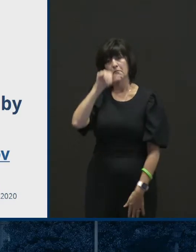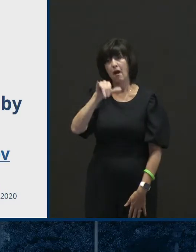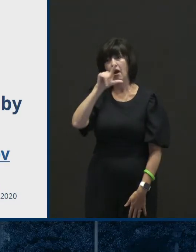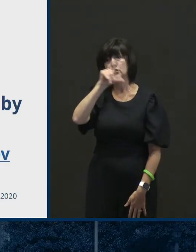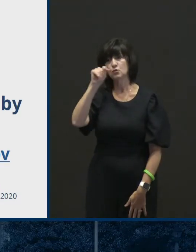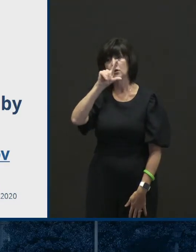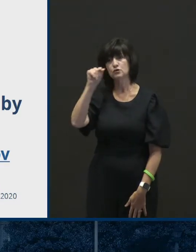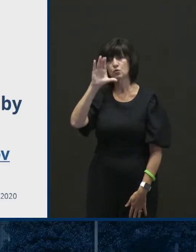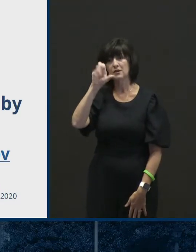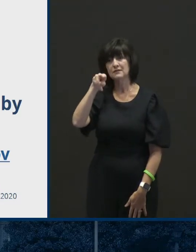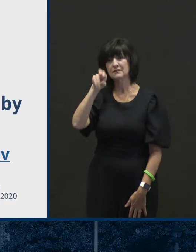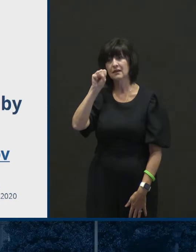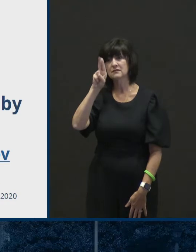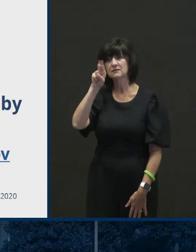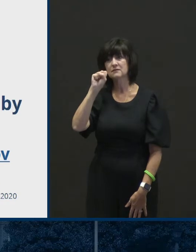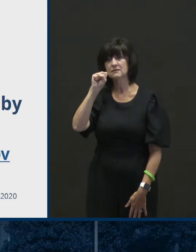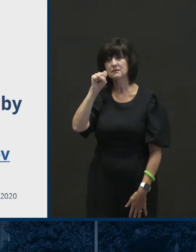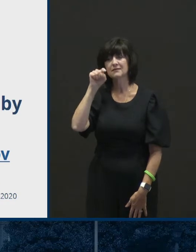my2020census.gov. That's